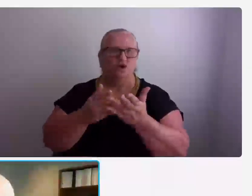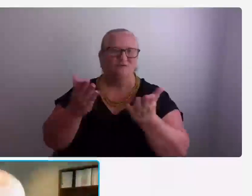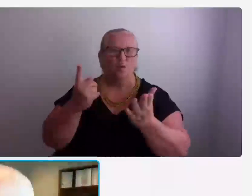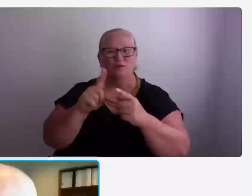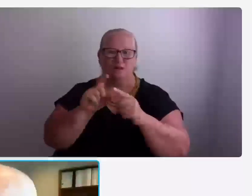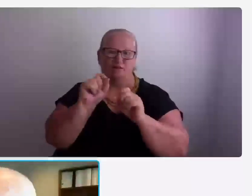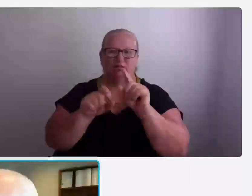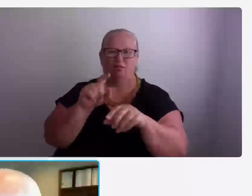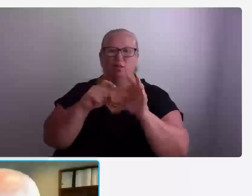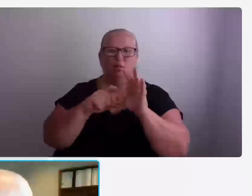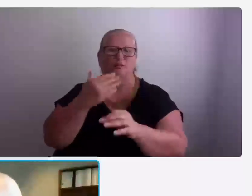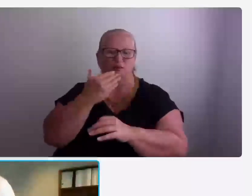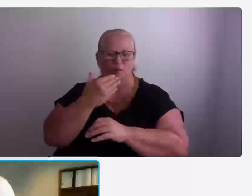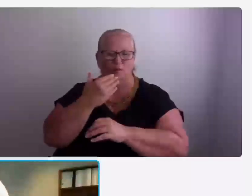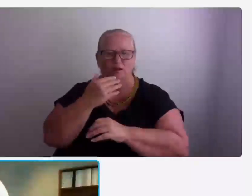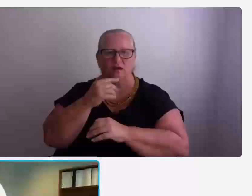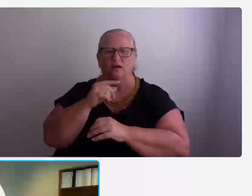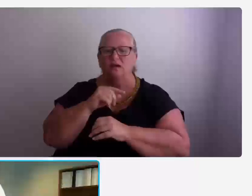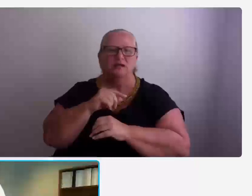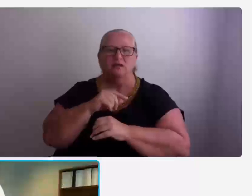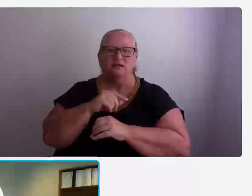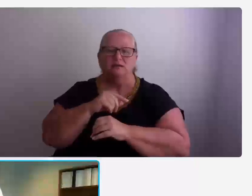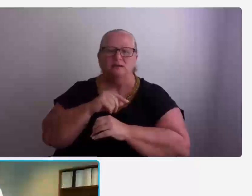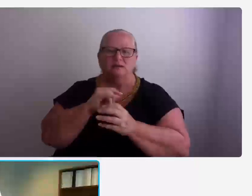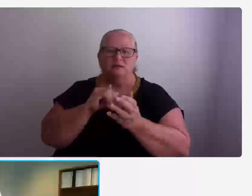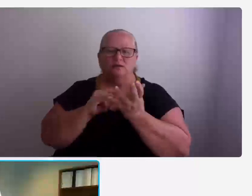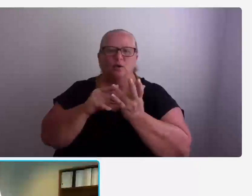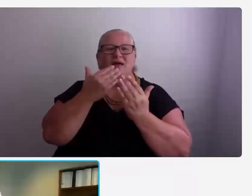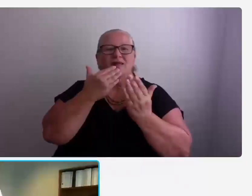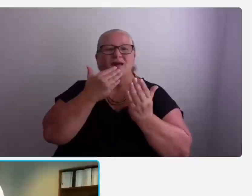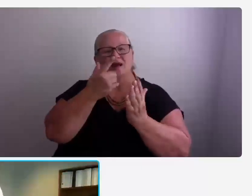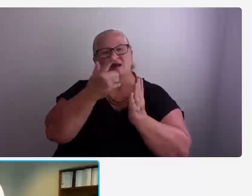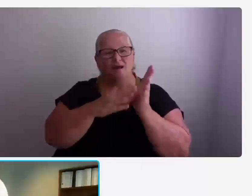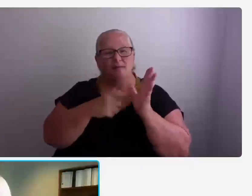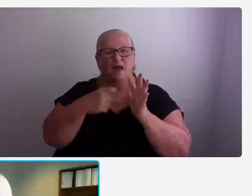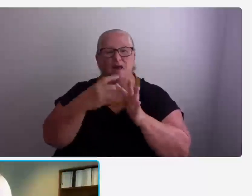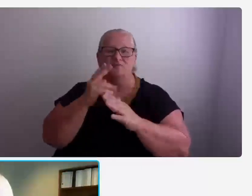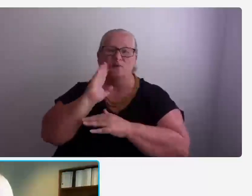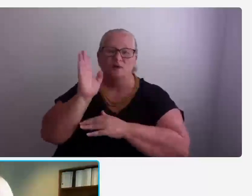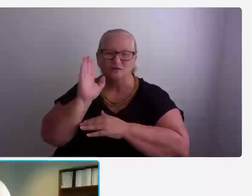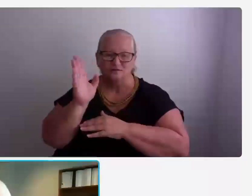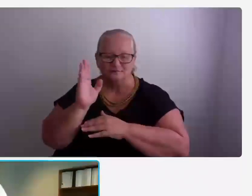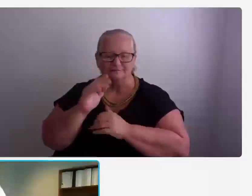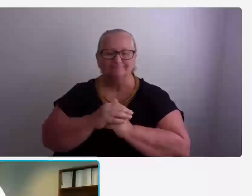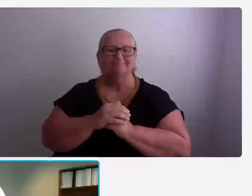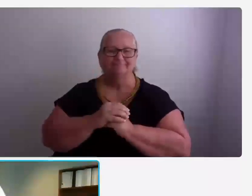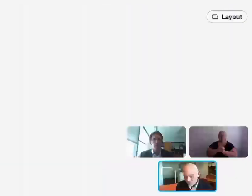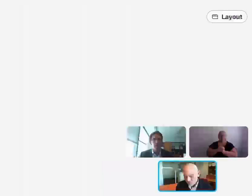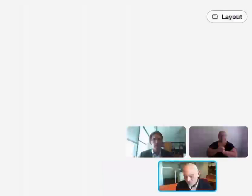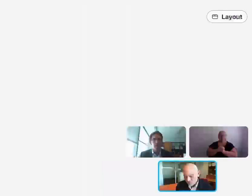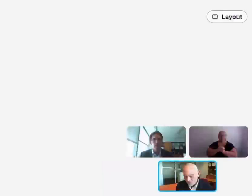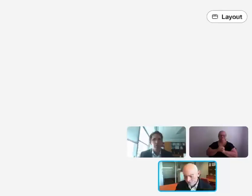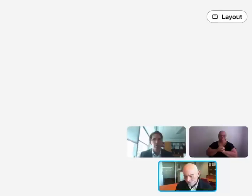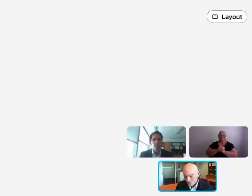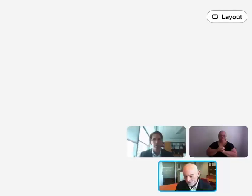very much. There isn't a longer period for and thank you very much, Mark, for the presentation and those questions answered. There will be